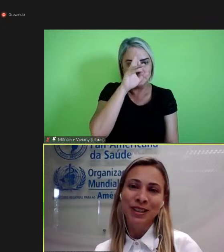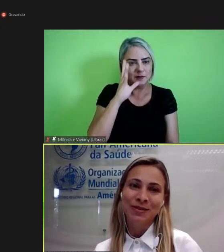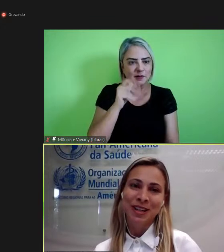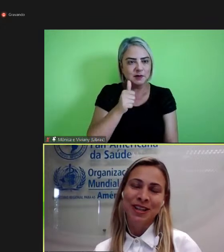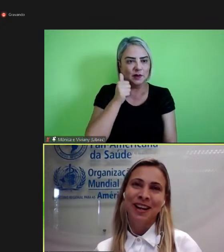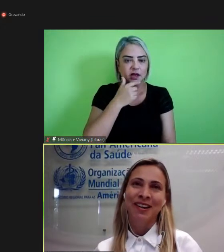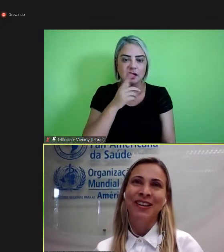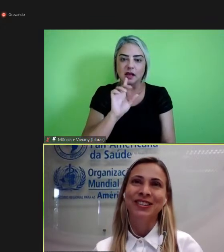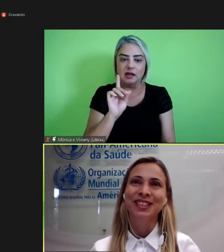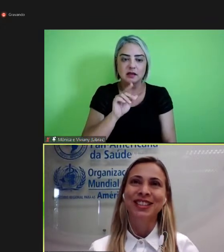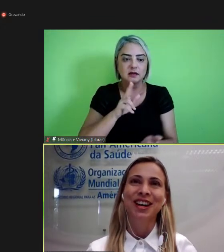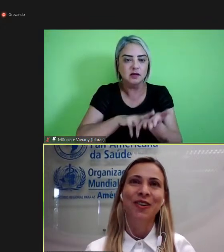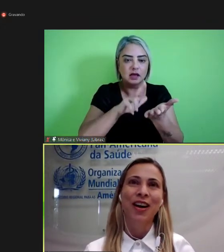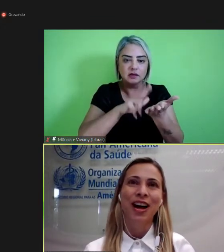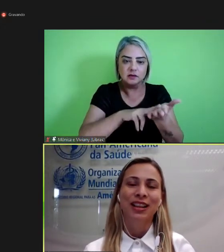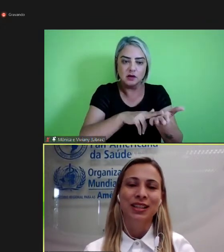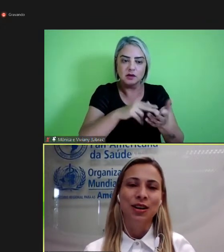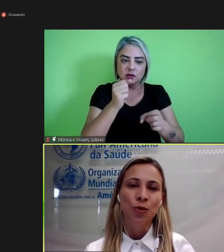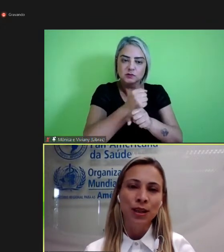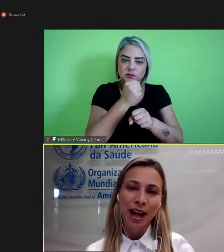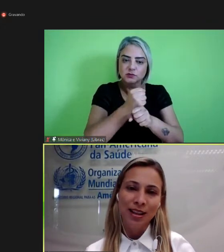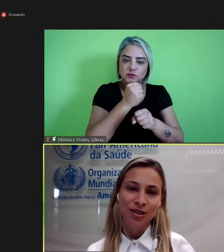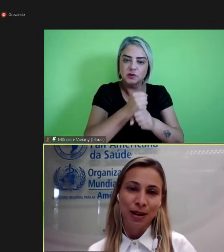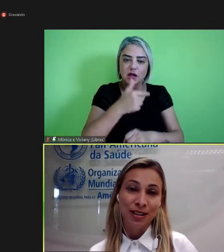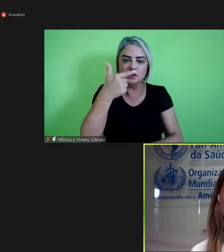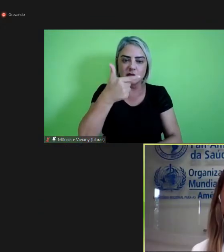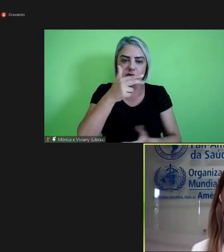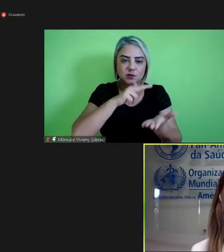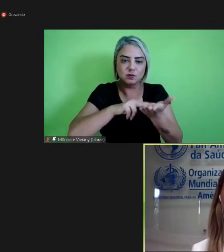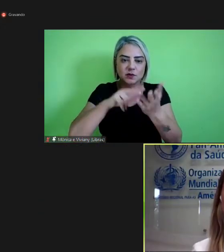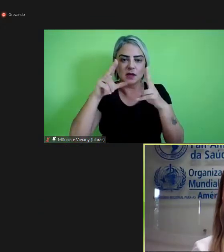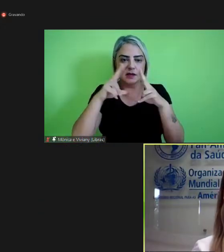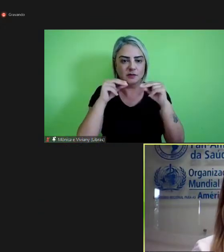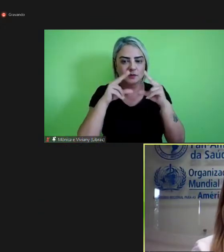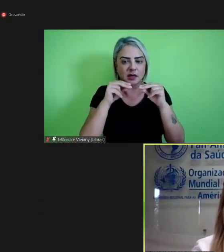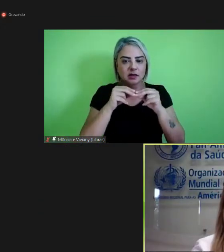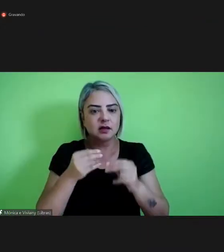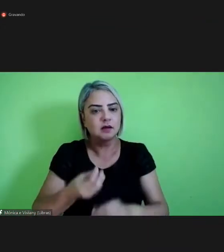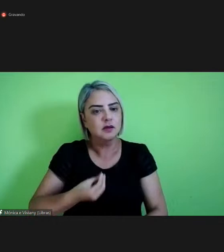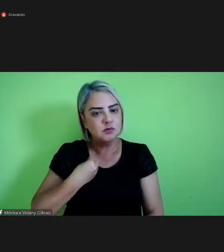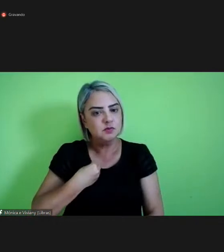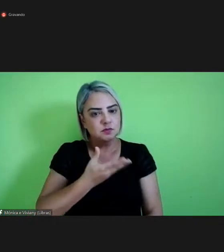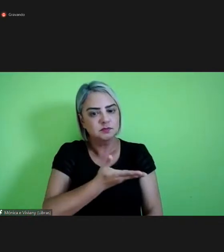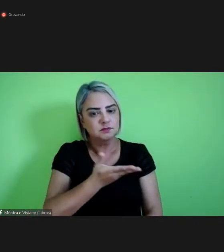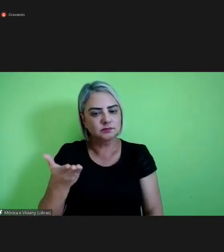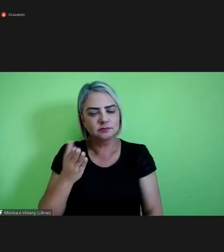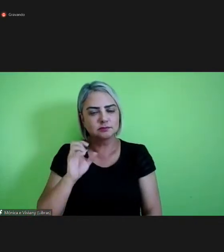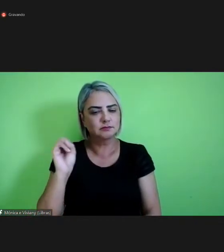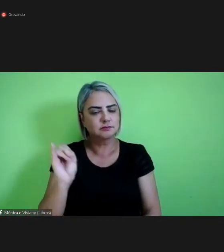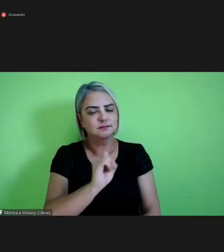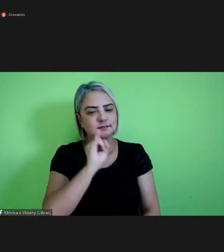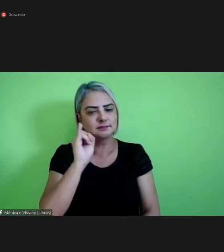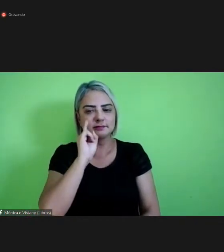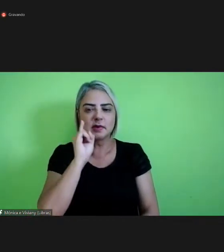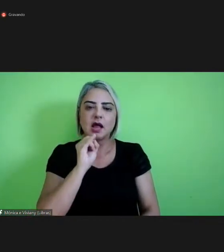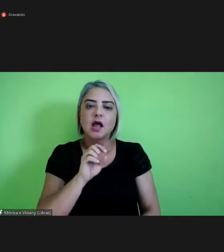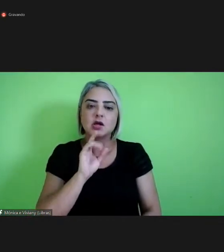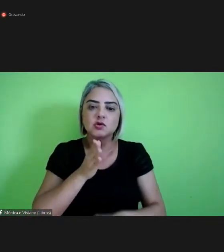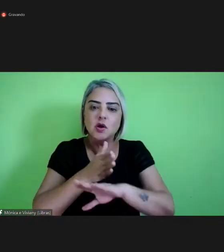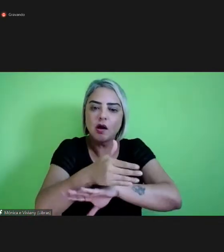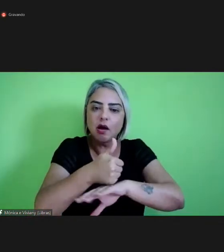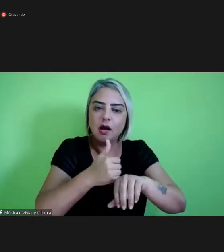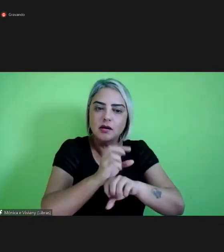you all that who not contributed with the construction of the second letter from Brasilia, that your participation